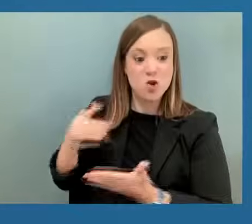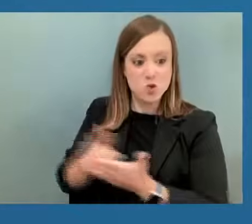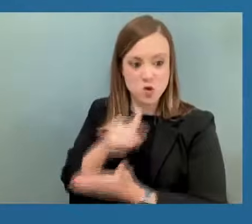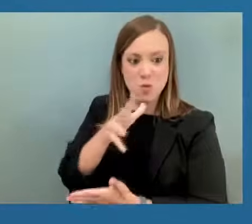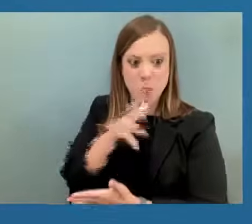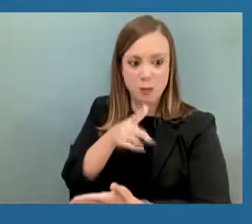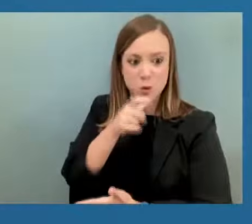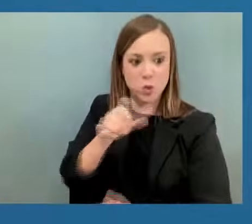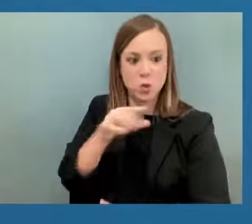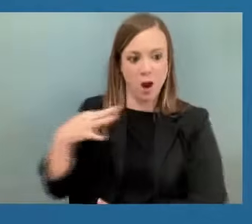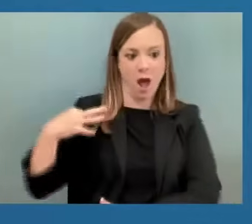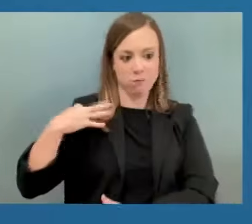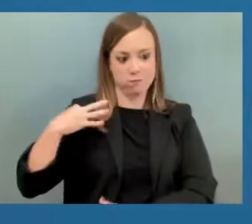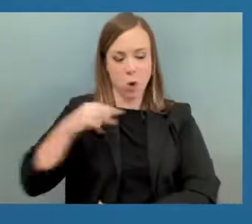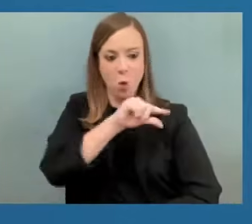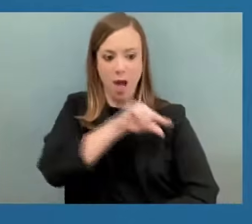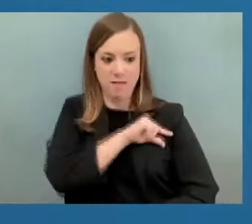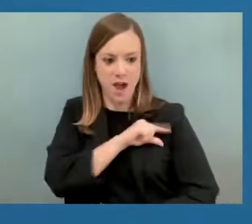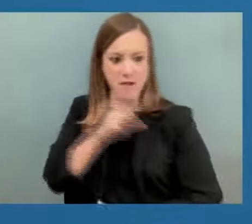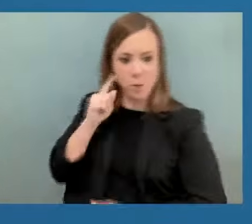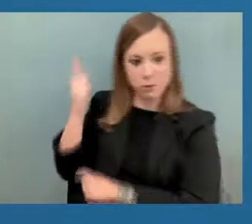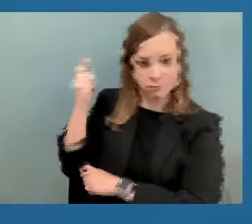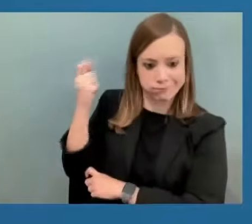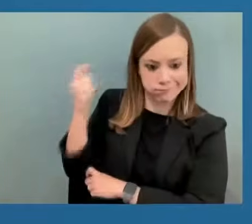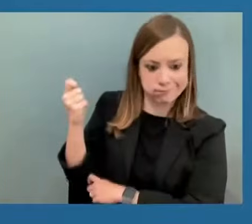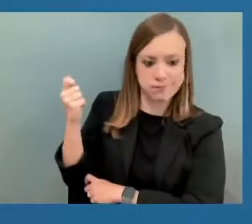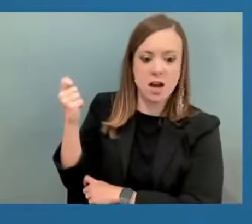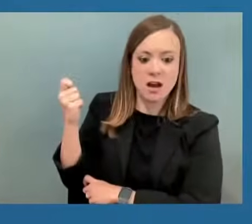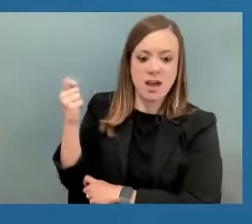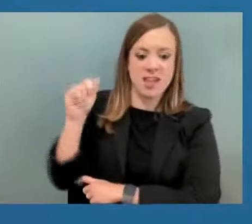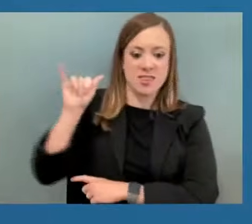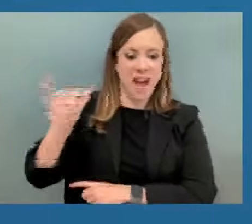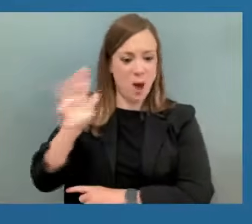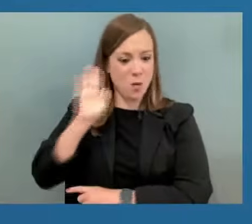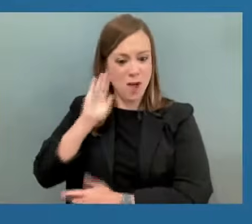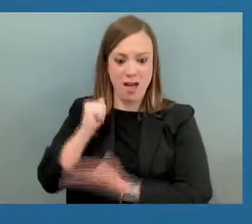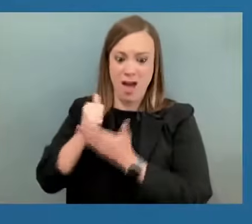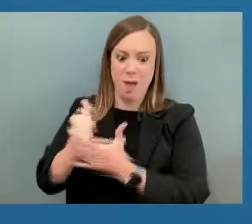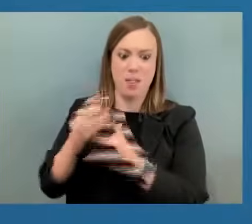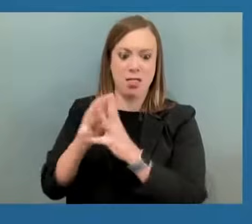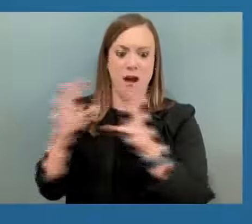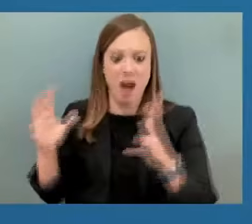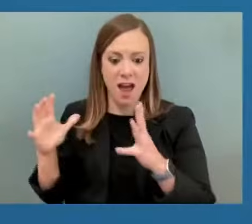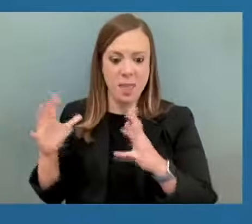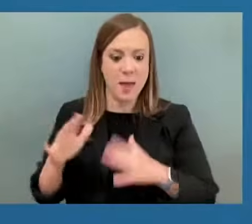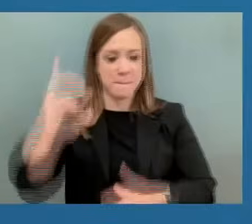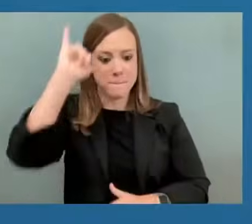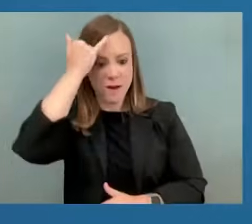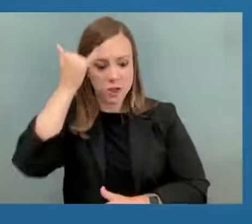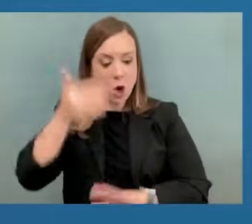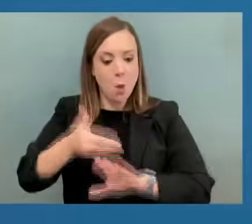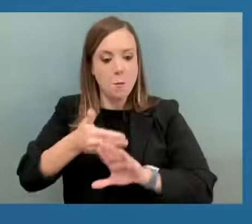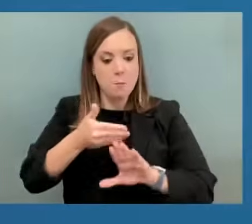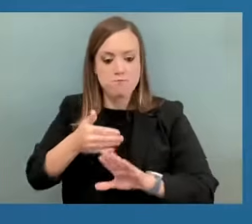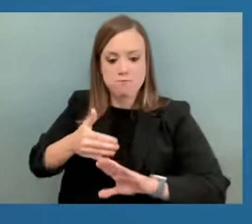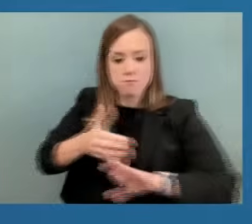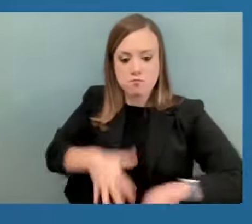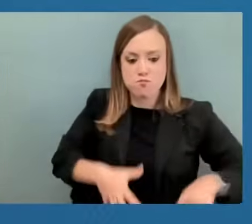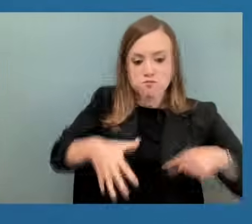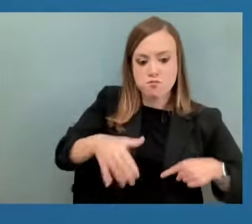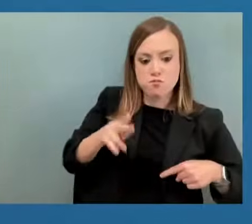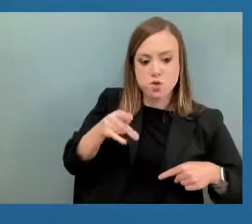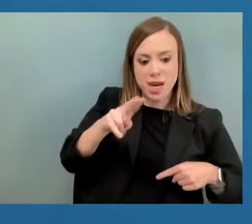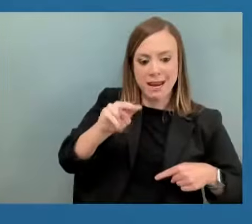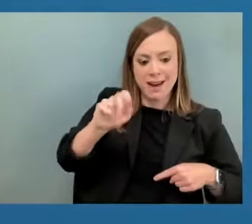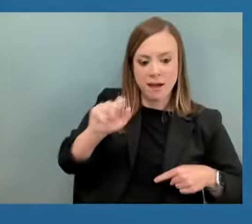Prenatal Perinatal Network and Governor Hochul for standing up for us and fighting for the families every day, we are not doing this alone. And thank you to